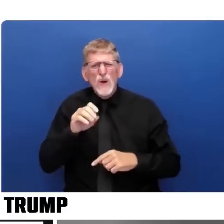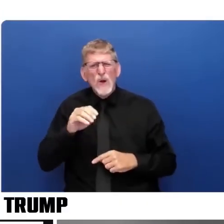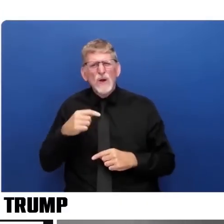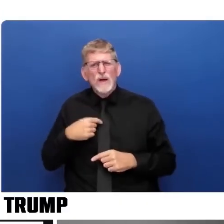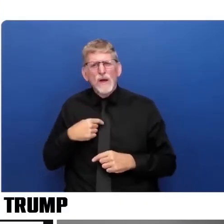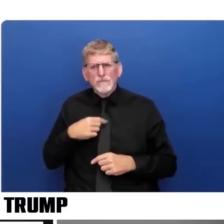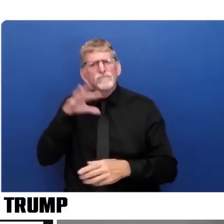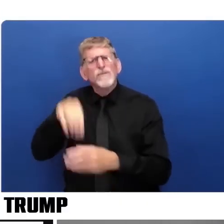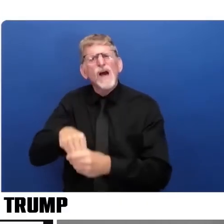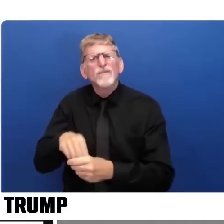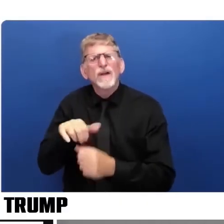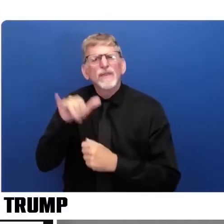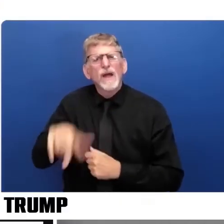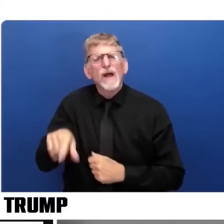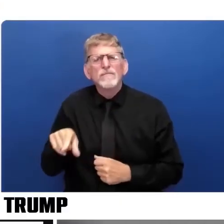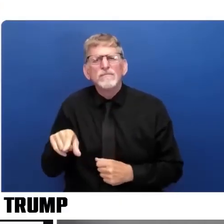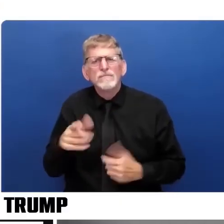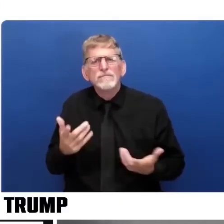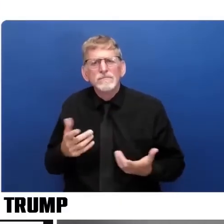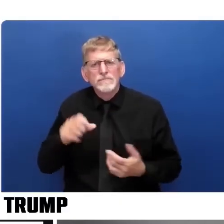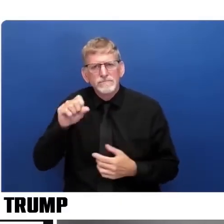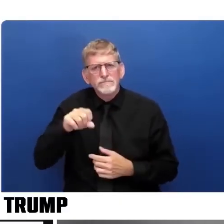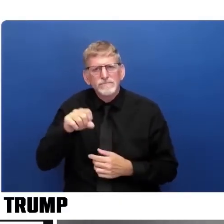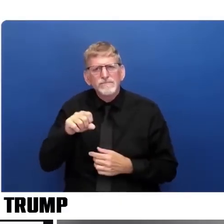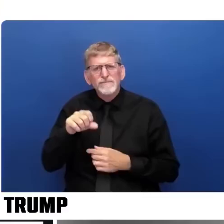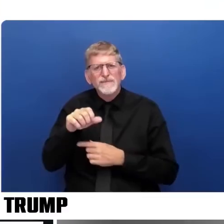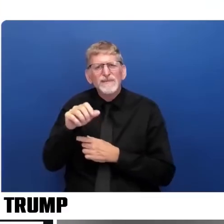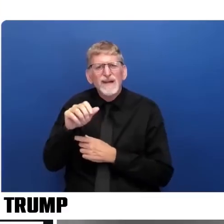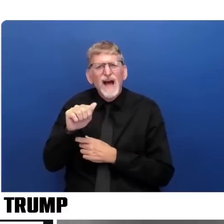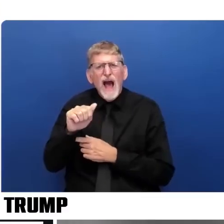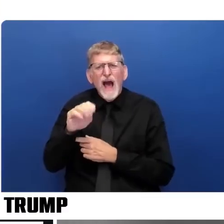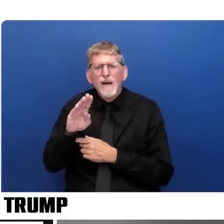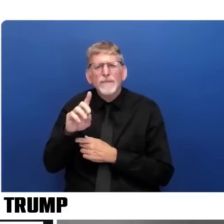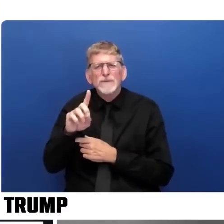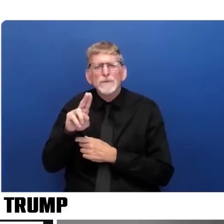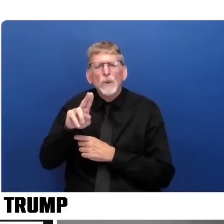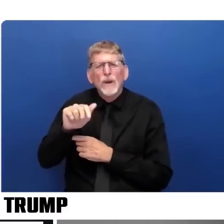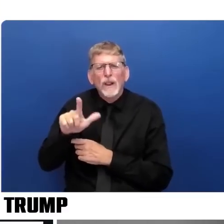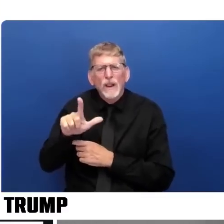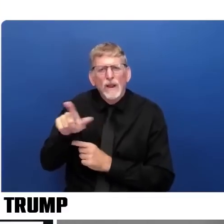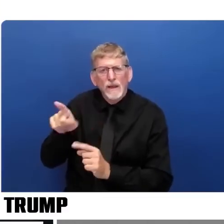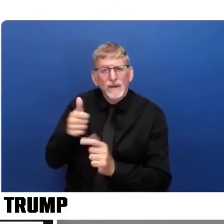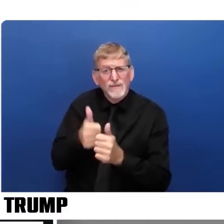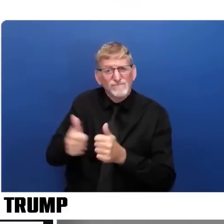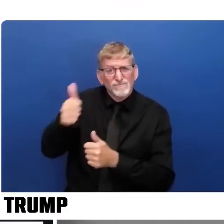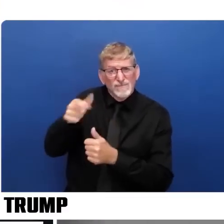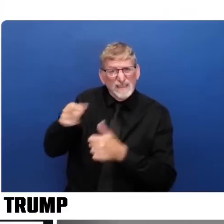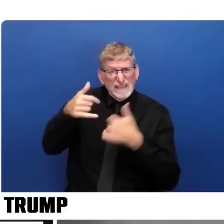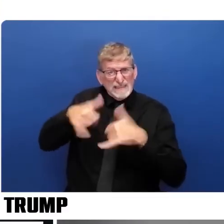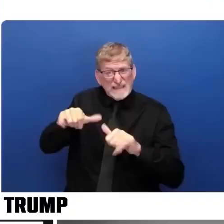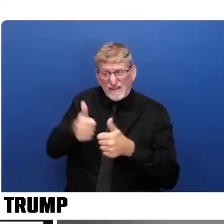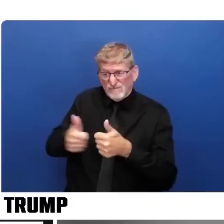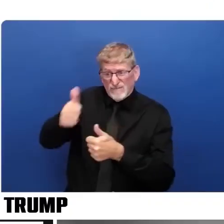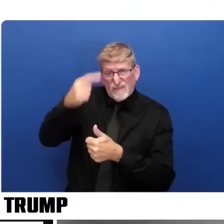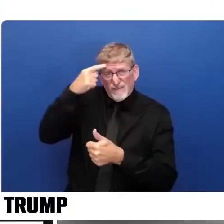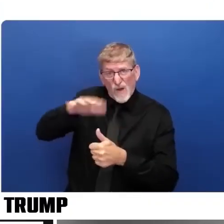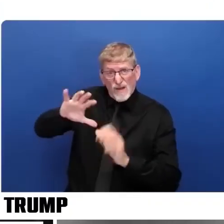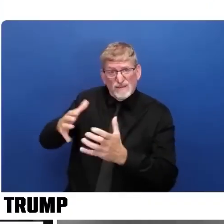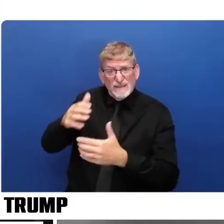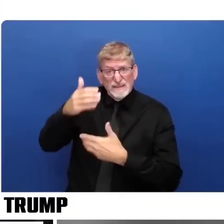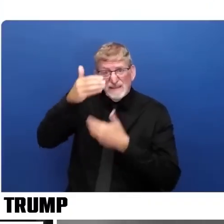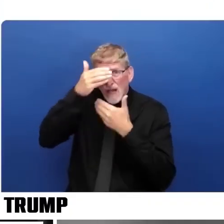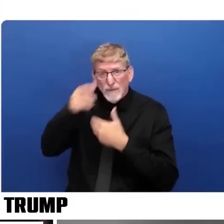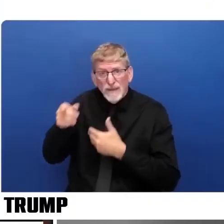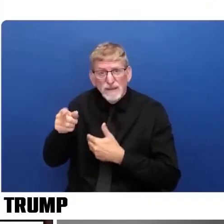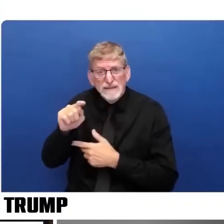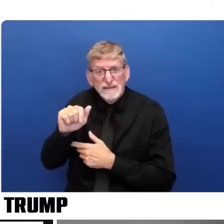And Abdul is the head of the Taliban. He is still the head of the Taliban. And I told Abdul, don't do it anymore. You do it anymore,